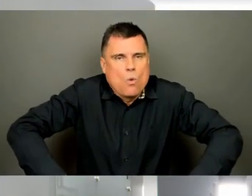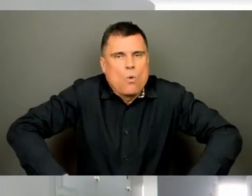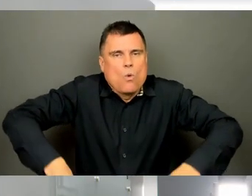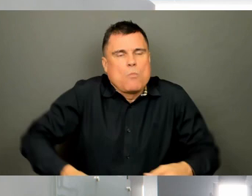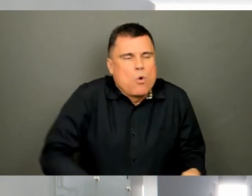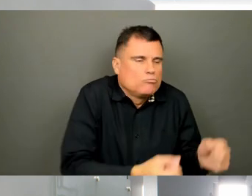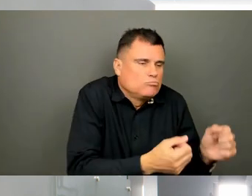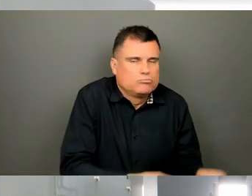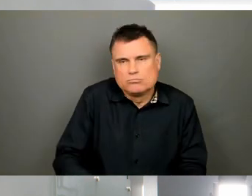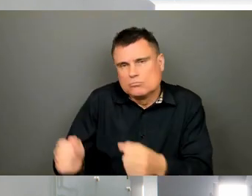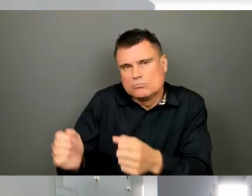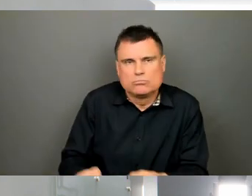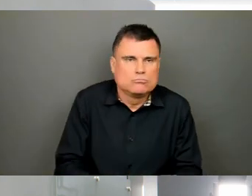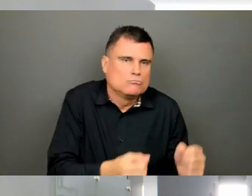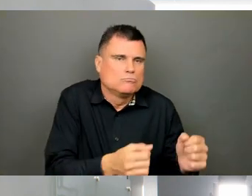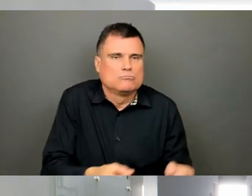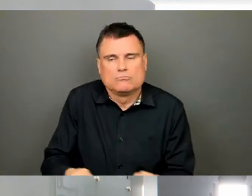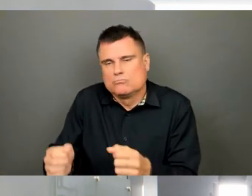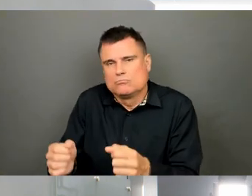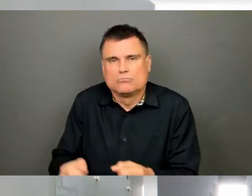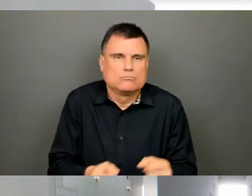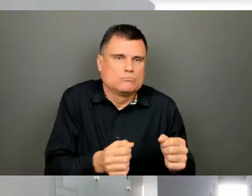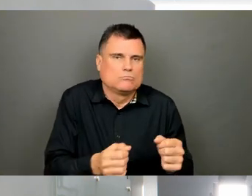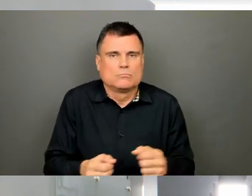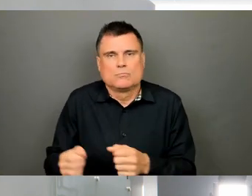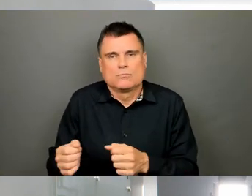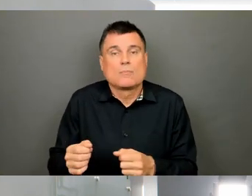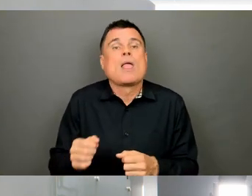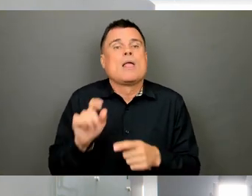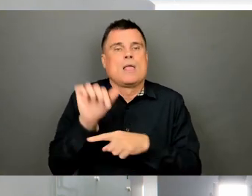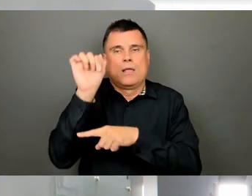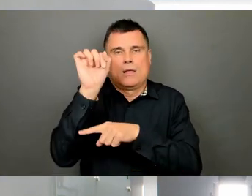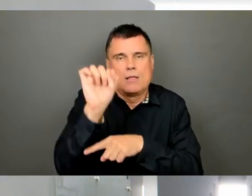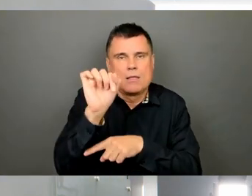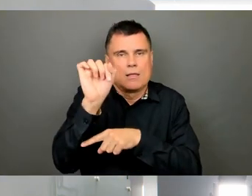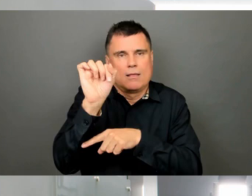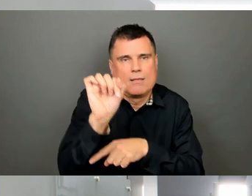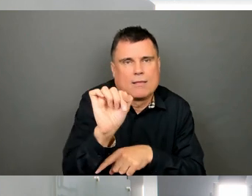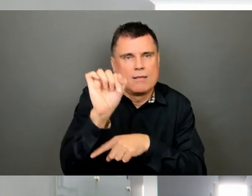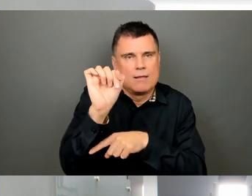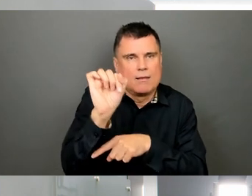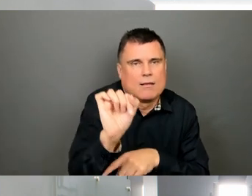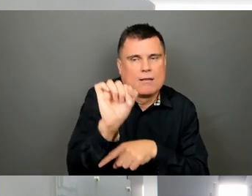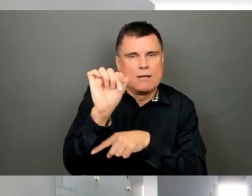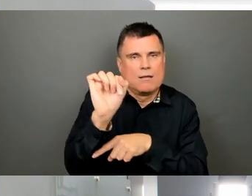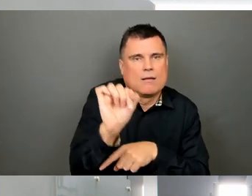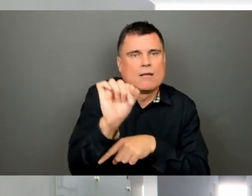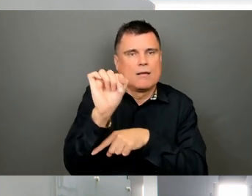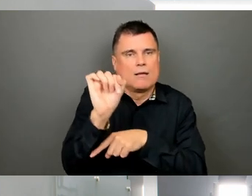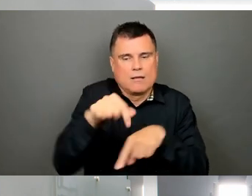hands, and I'm swinging back and forth. Now, the foundation of this groove is going to be the down groove. So we're just going to practice this. 5,